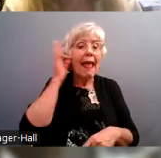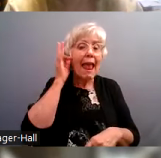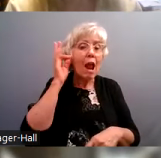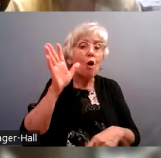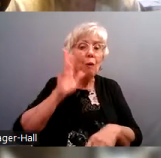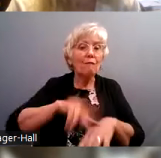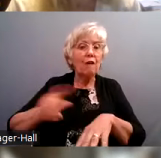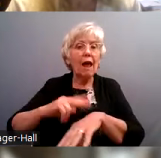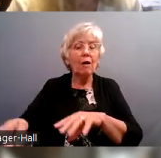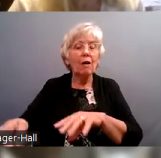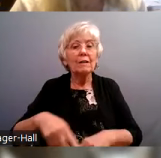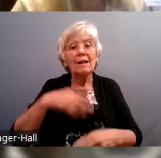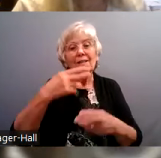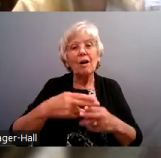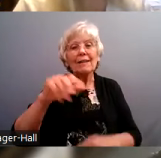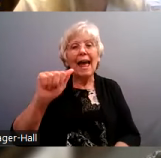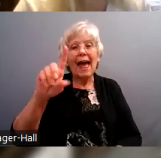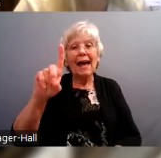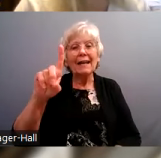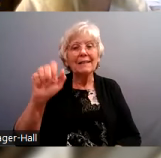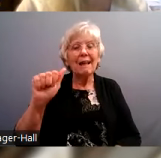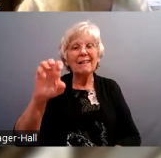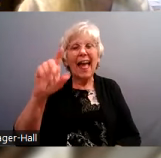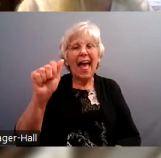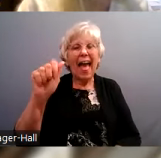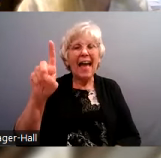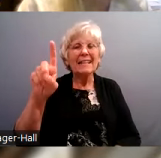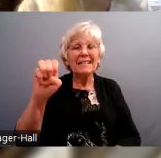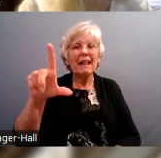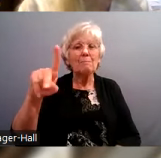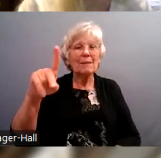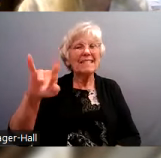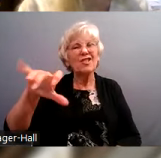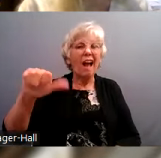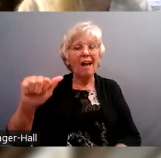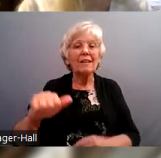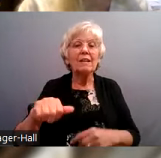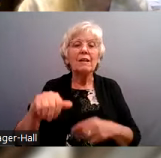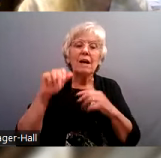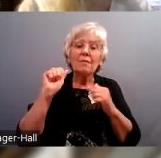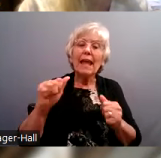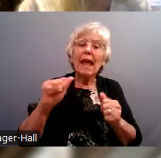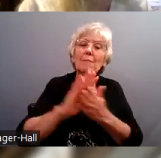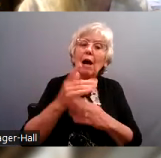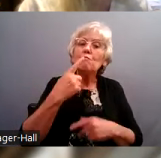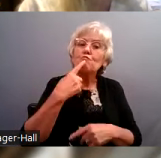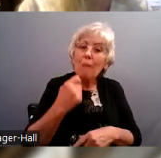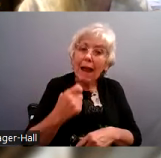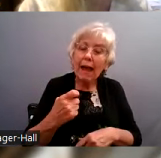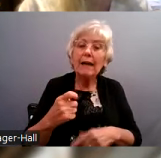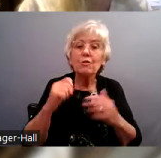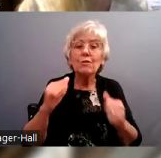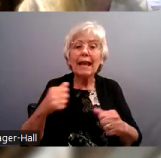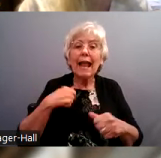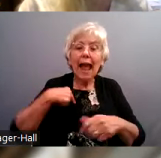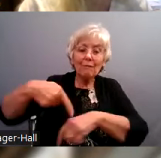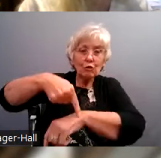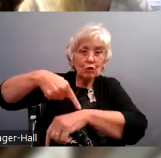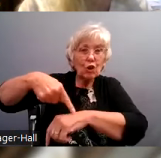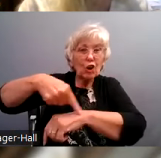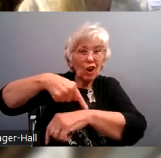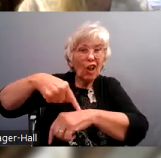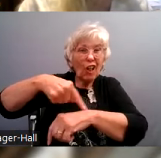medical term is alopecia. It can be red. You can get some circular lesions and scaling, and they can be itchy.